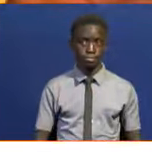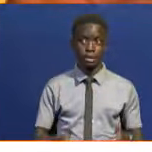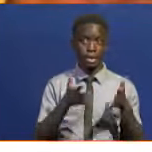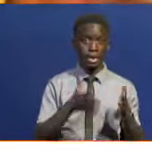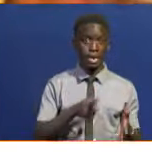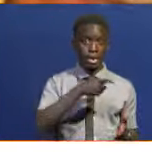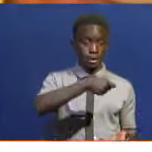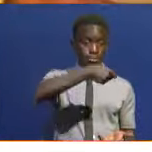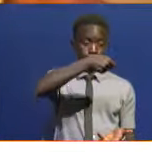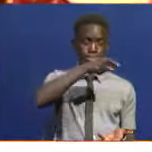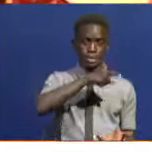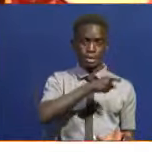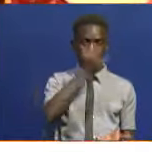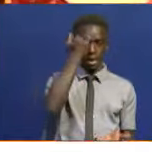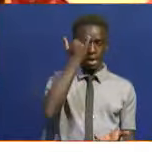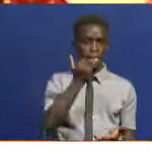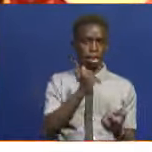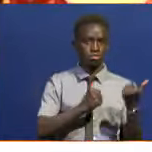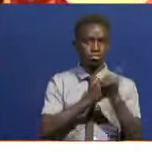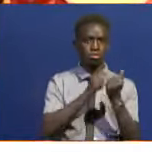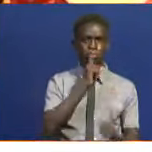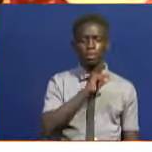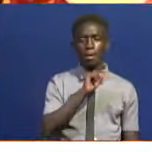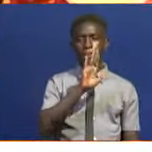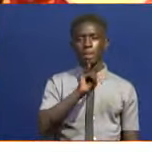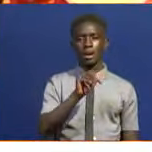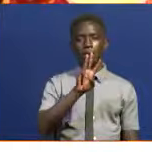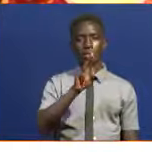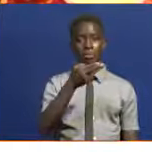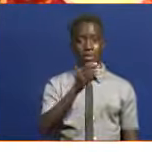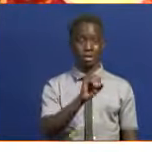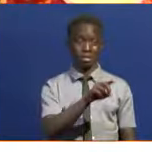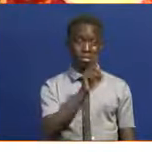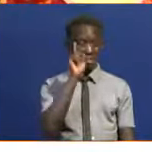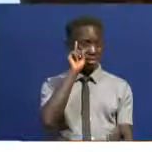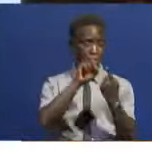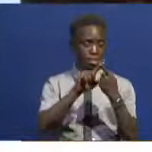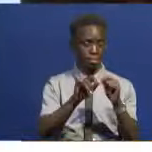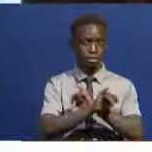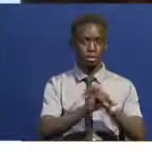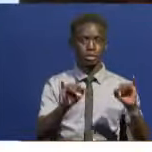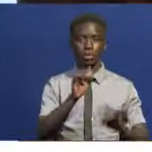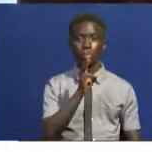endorsed by the World Health Organization as a safe way to purify water, as it